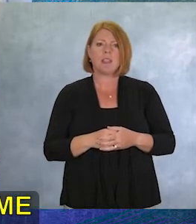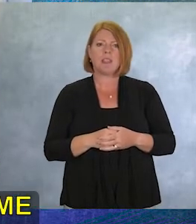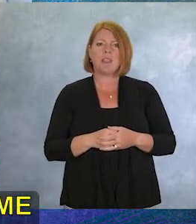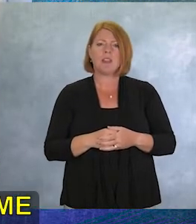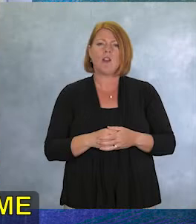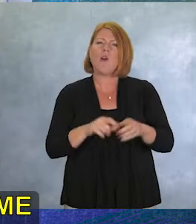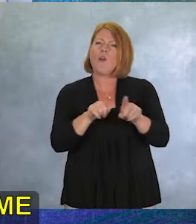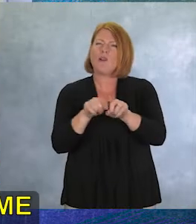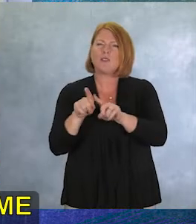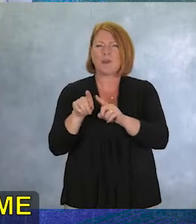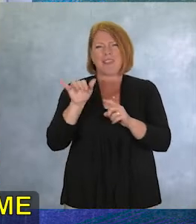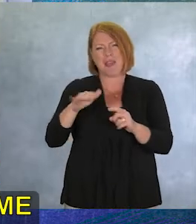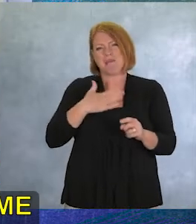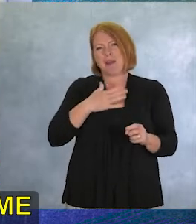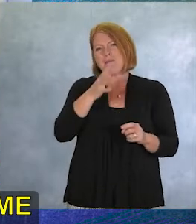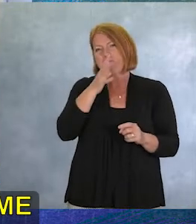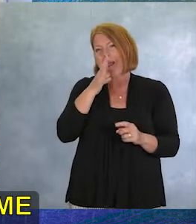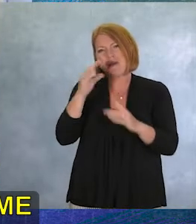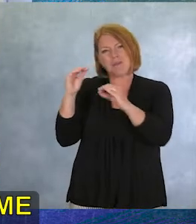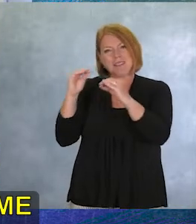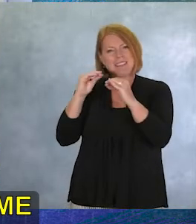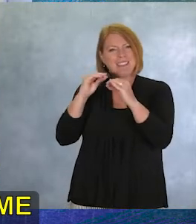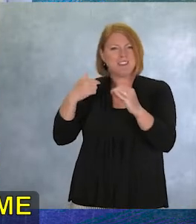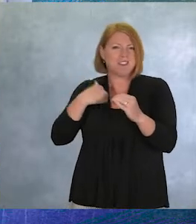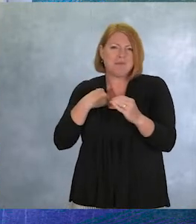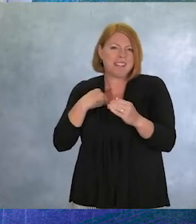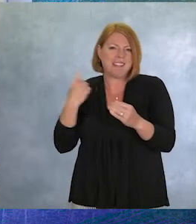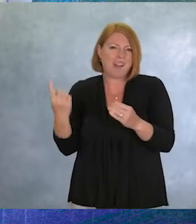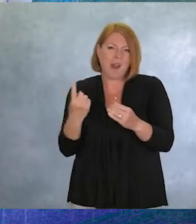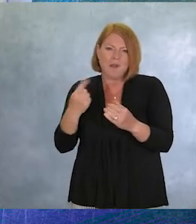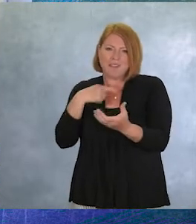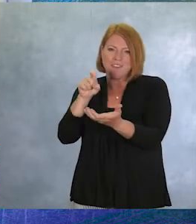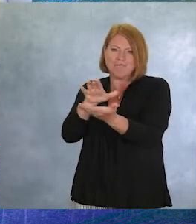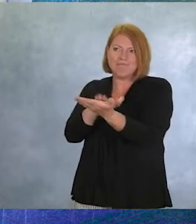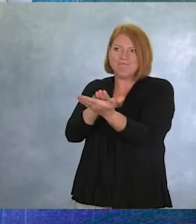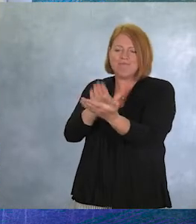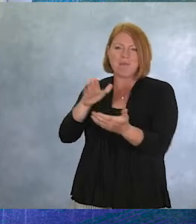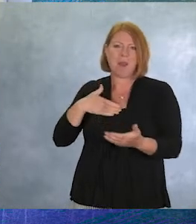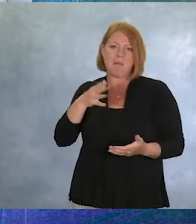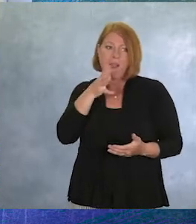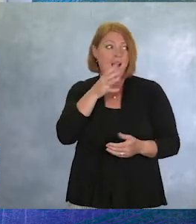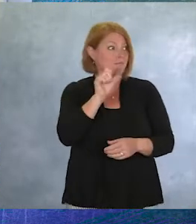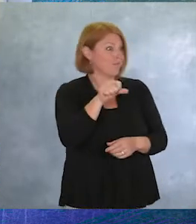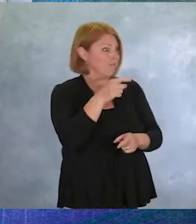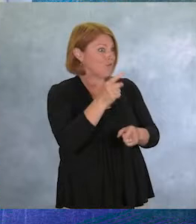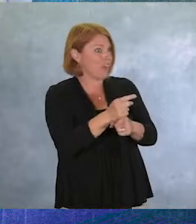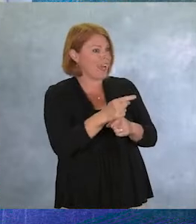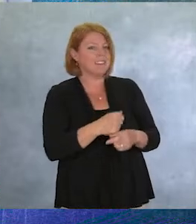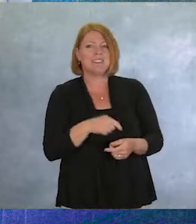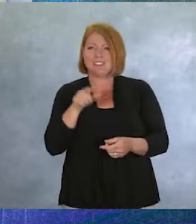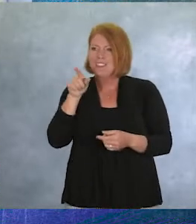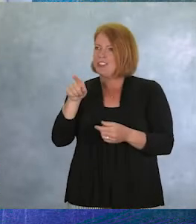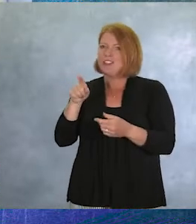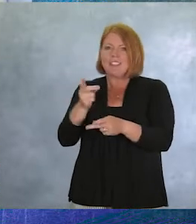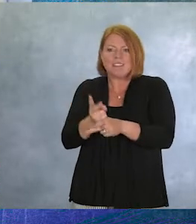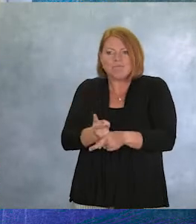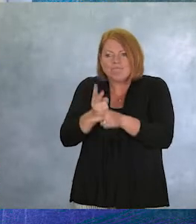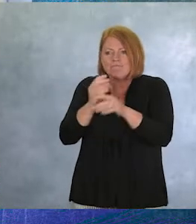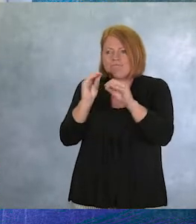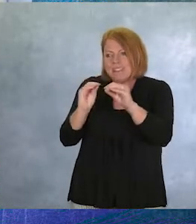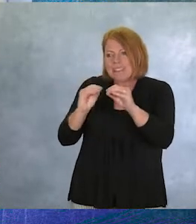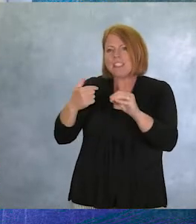And also, my mom just raised me like that. Shout out to my mom. But yep. She raised me to